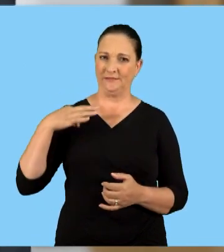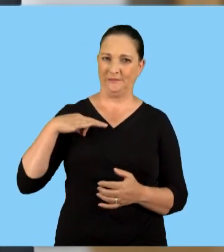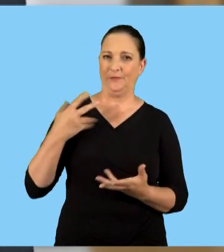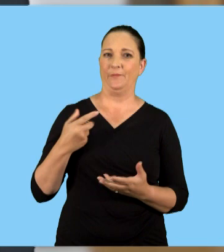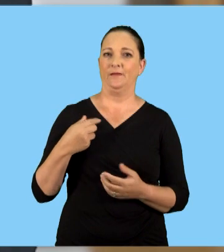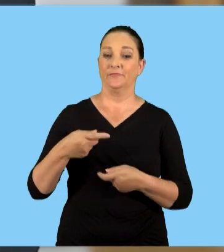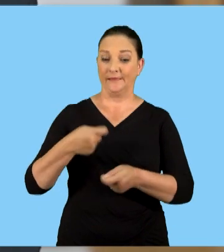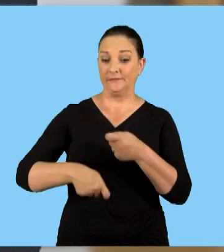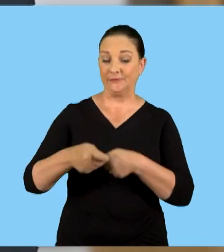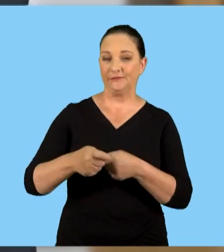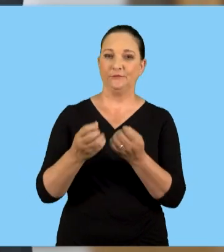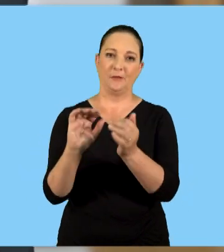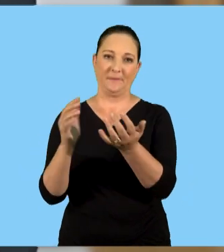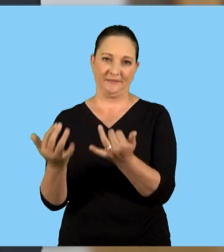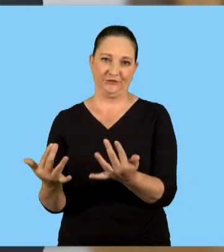budgets.